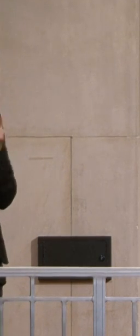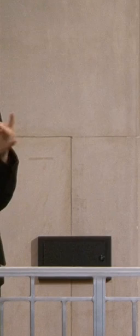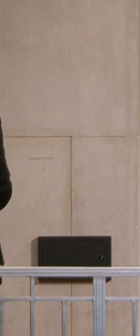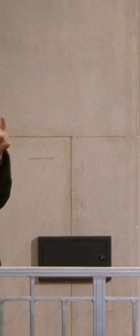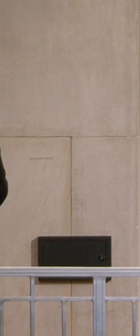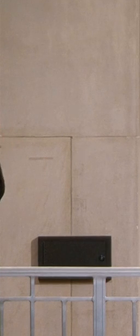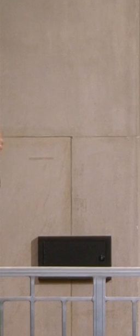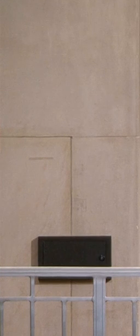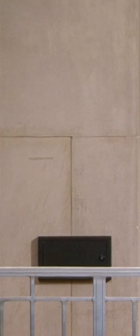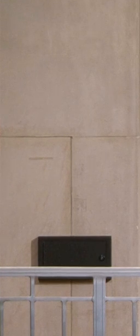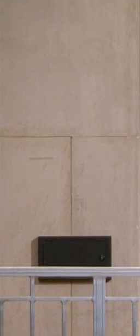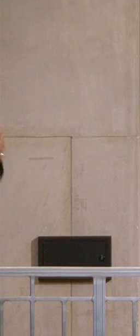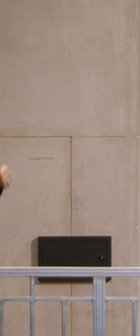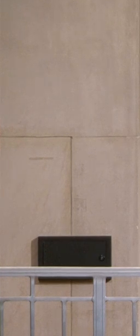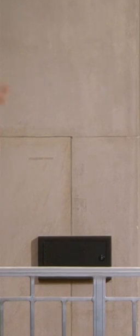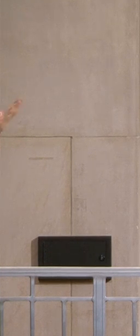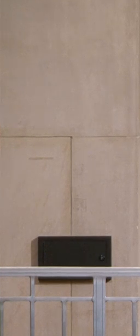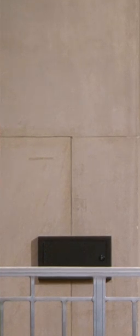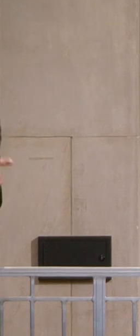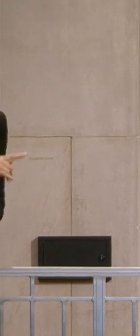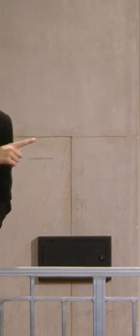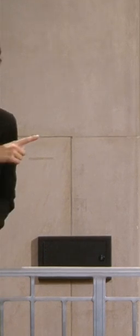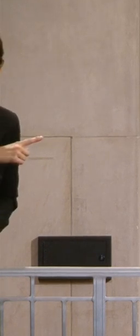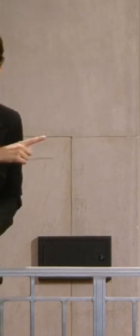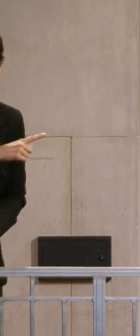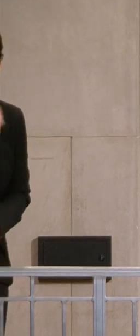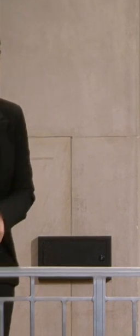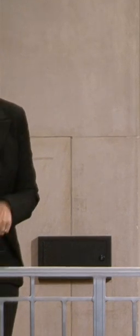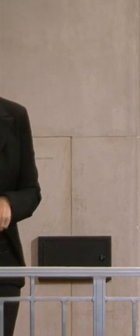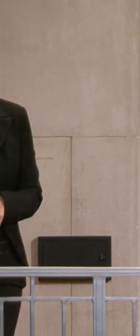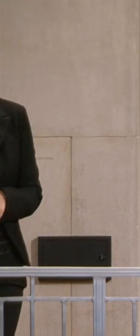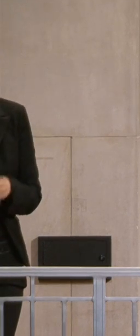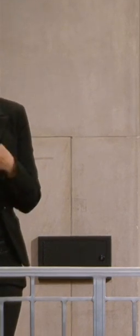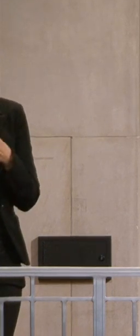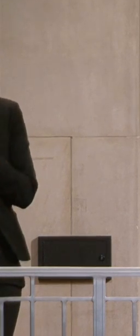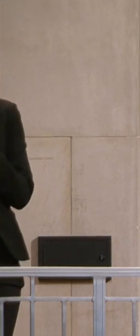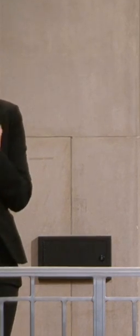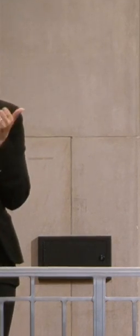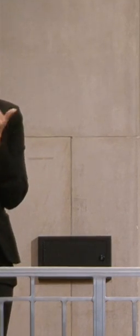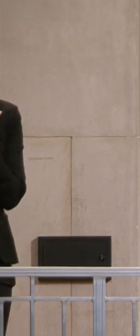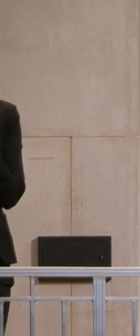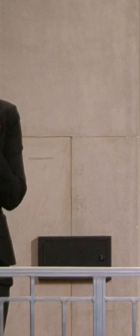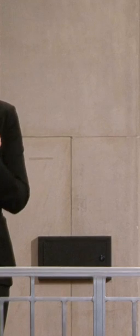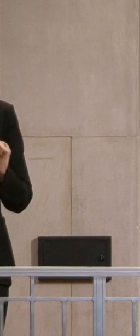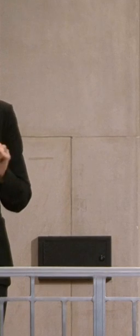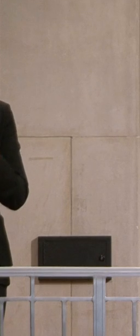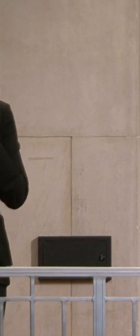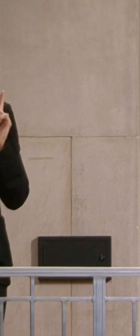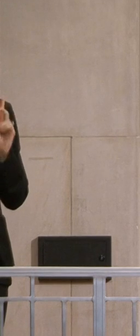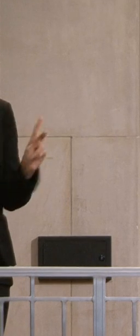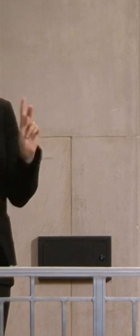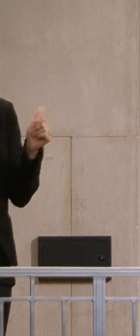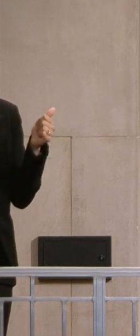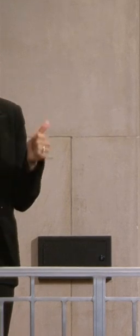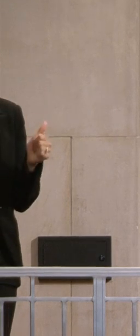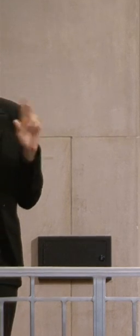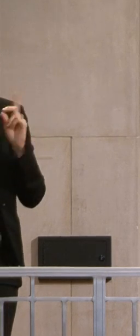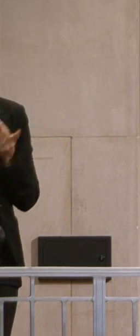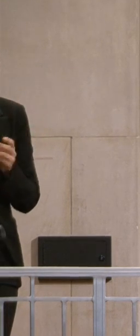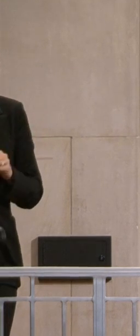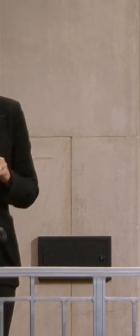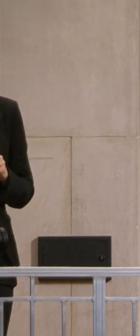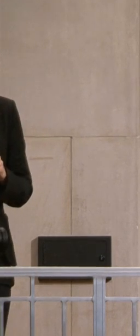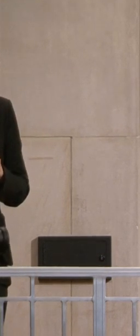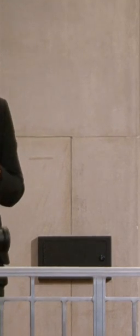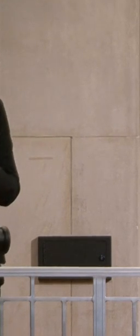But thank you so much for your dedication, not just to the Office of the Associate Attorney General, but to the principles of this department. The